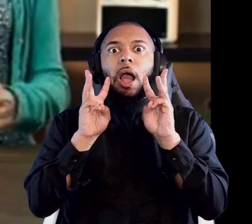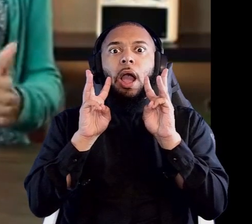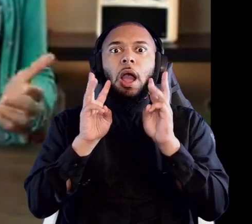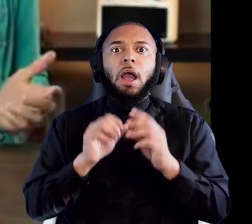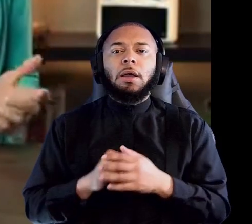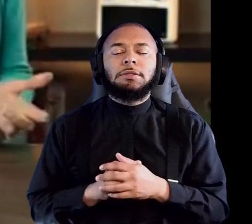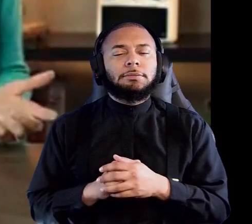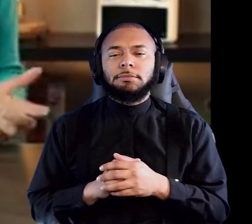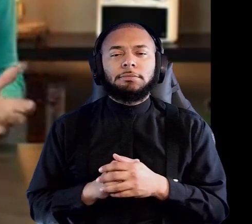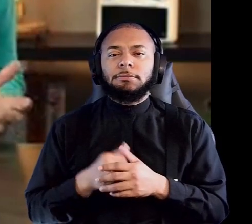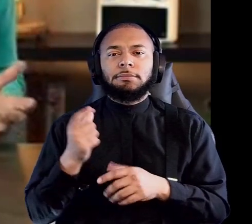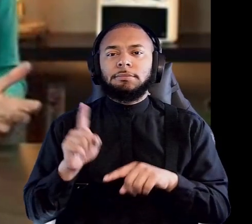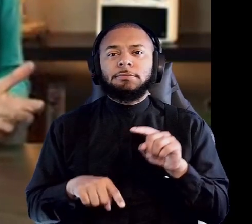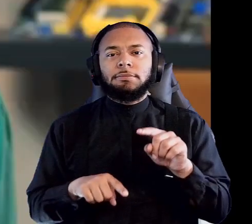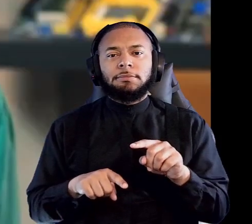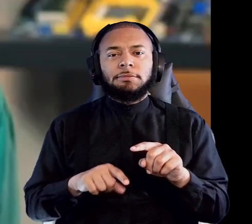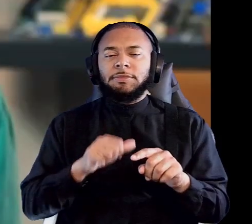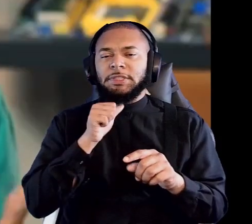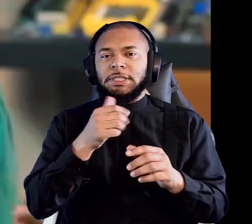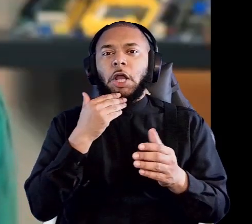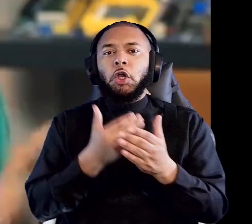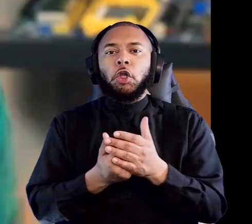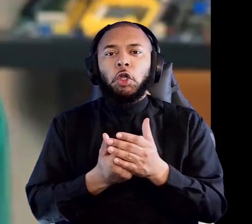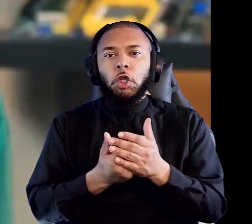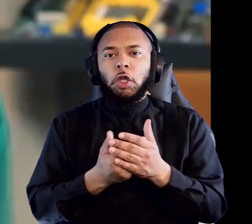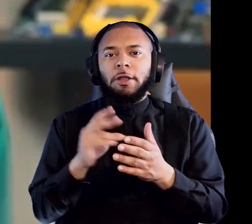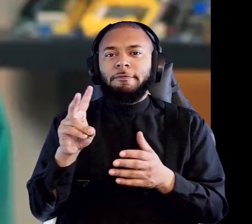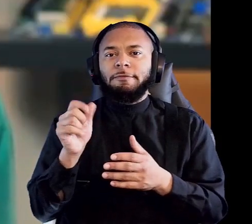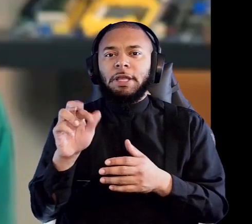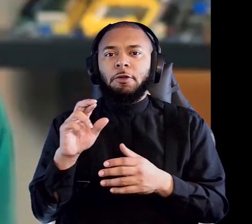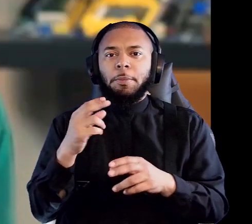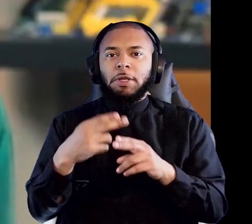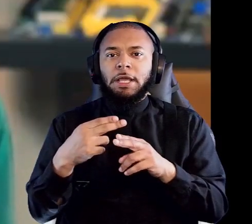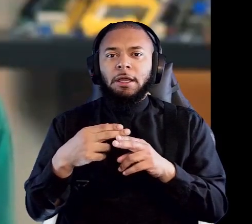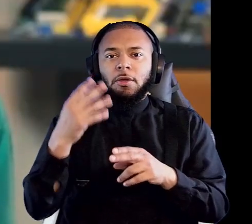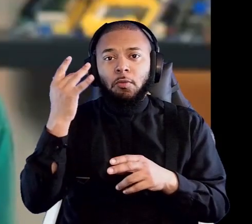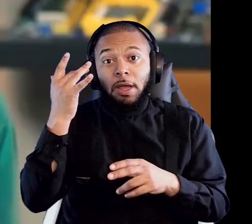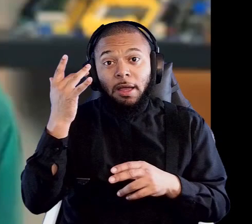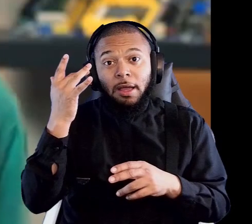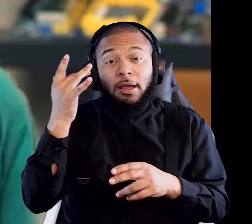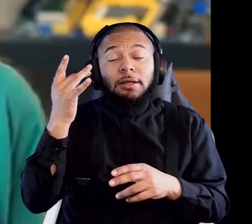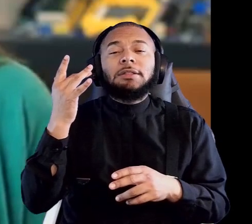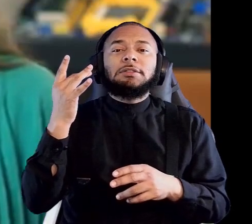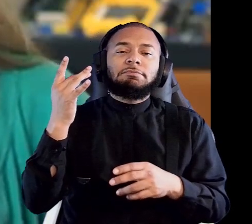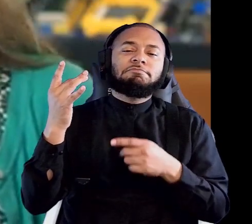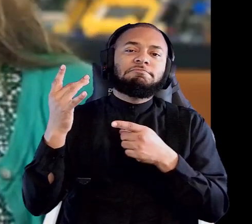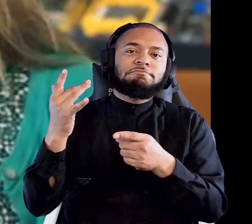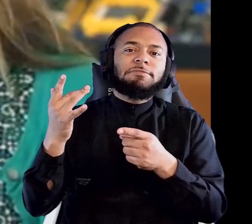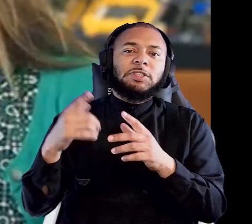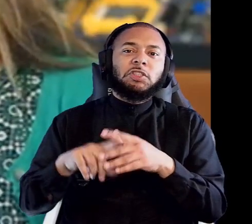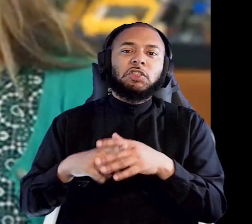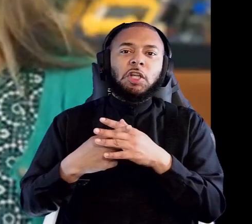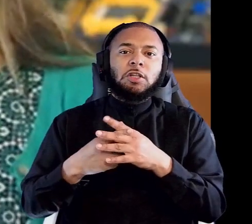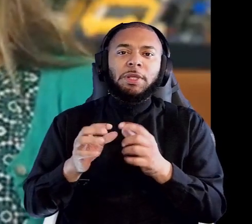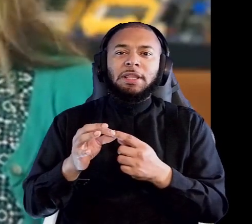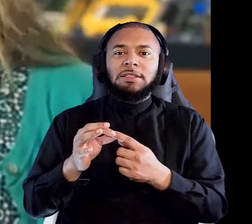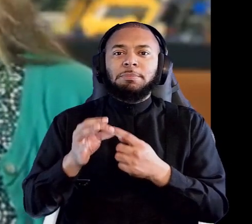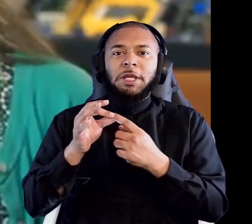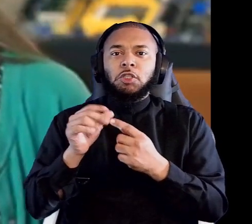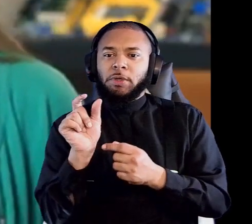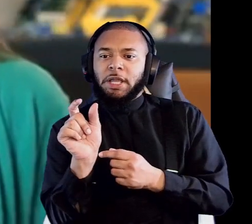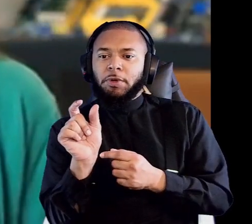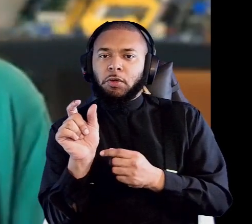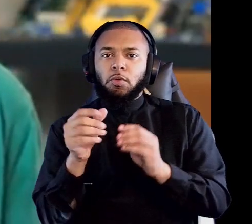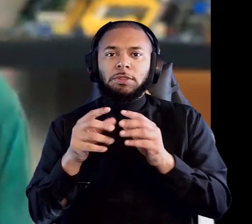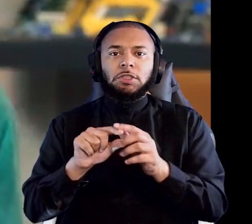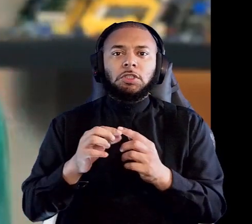#wow. Those wouldn't be good variable names because they start with a special character or a number. You also